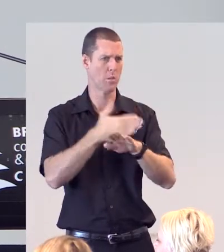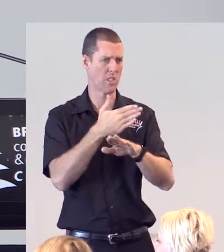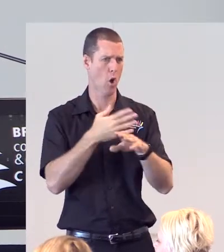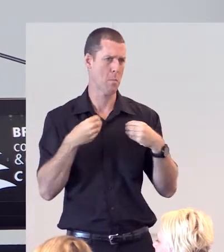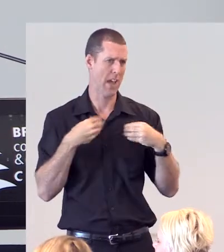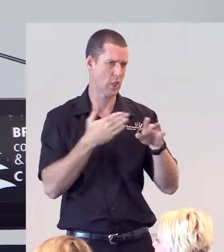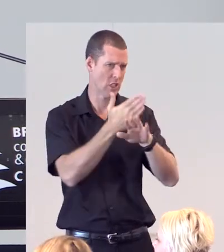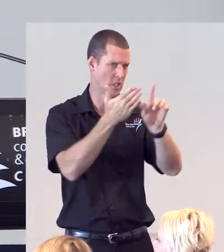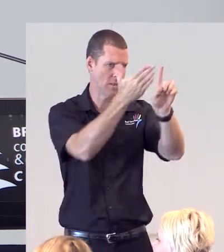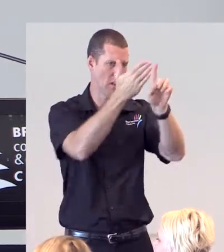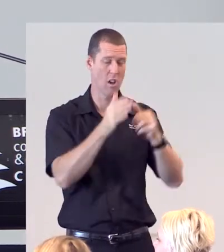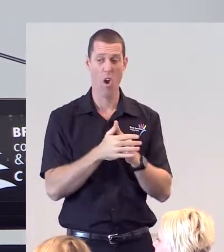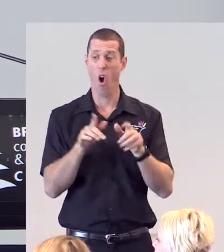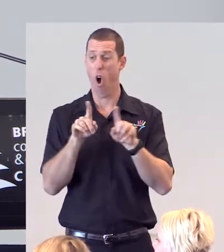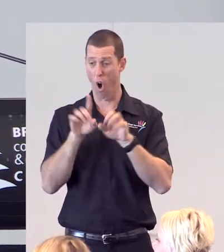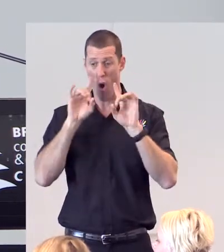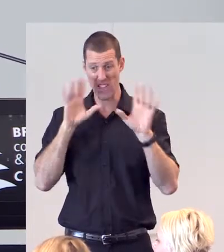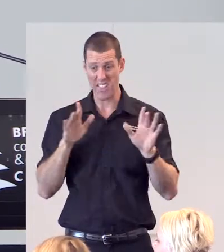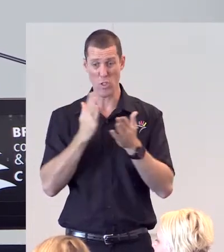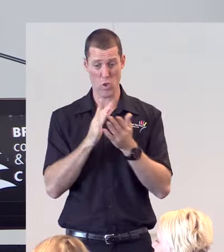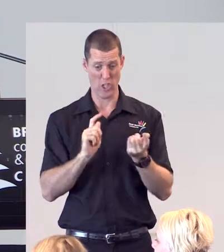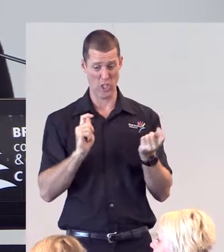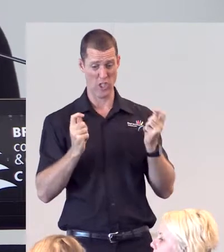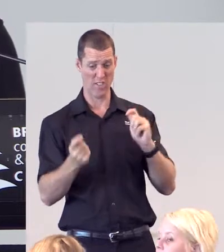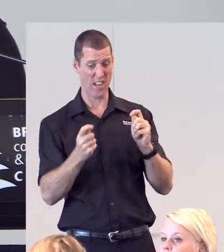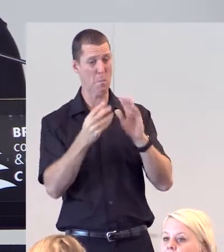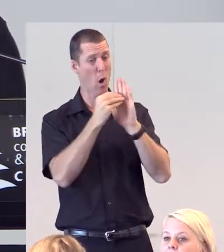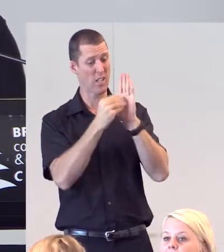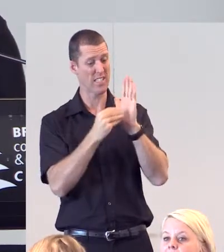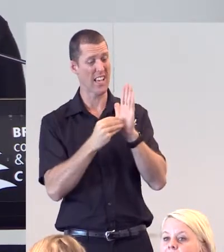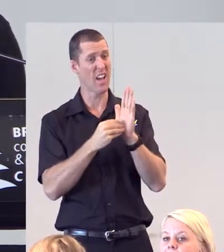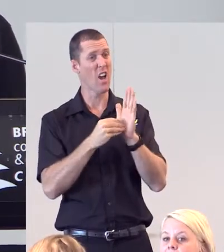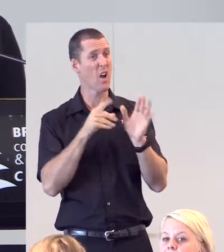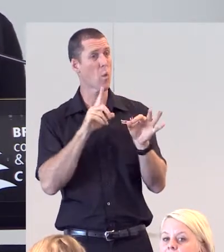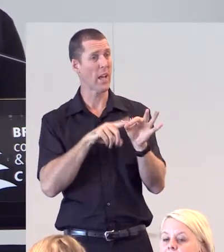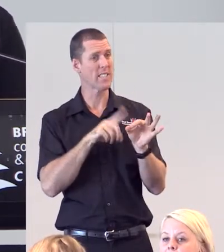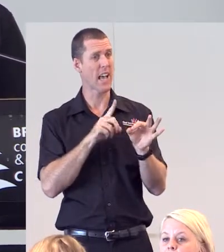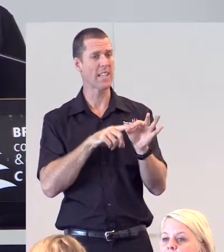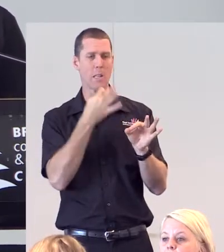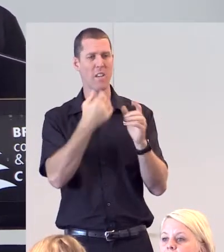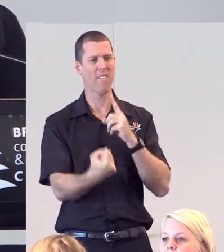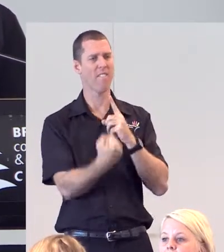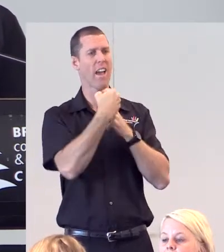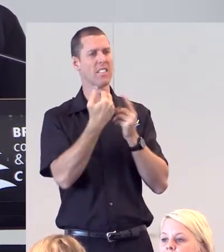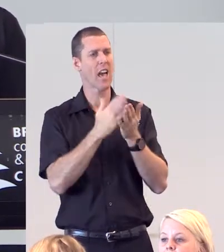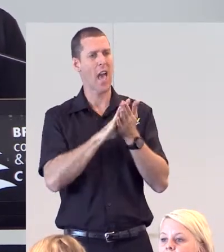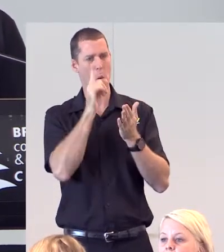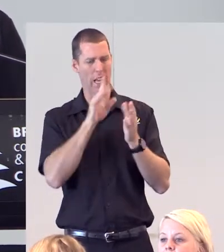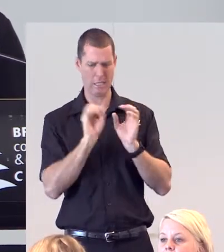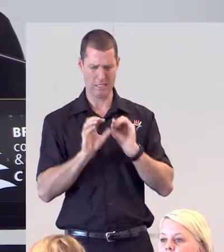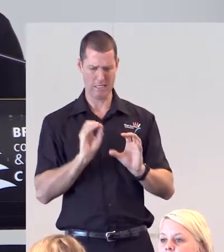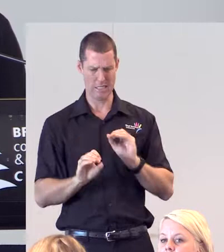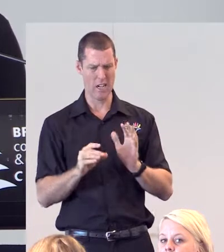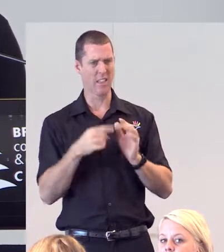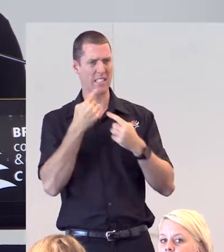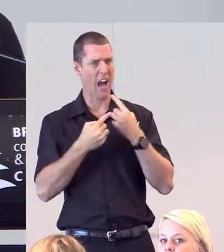Obviously, the changing service demand and the shifting policy landscape has an effect on how we put these documents together and how